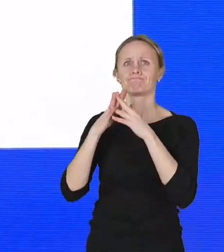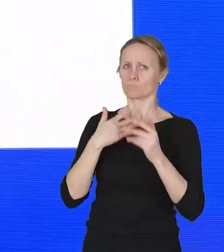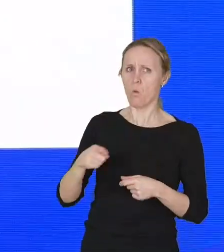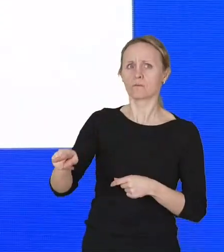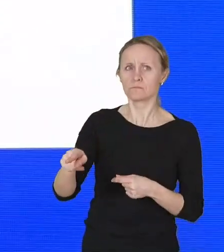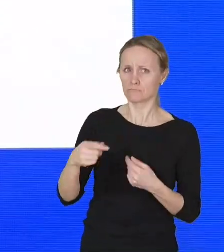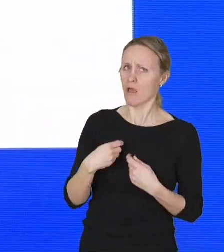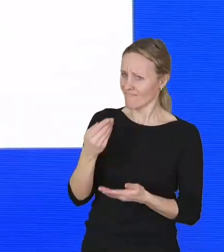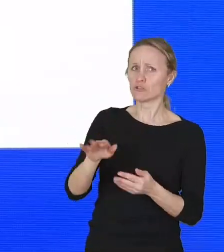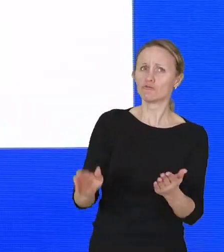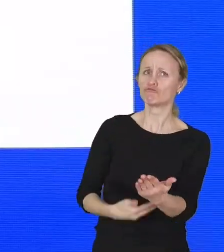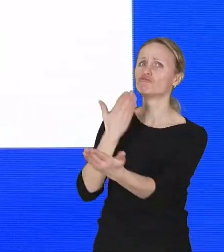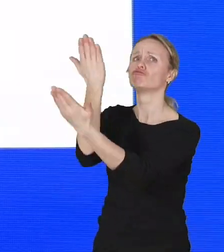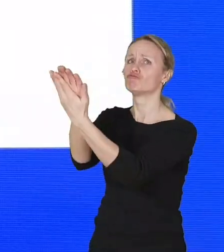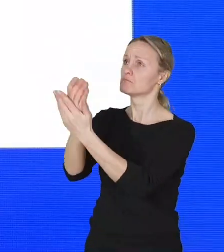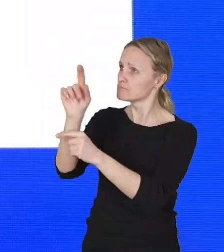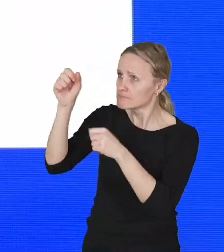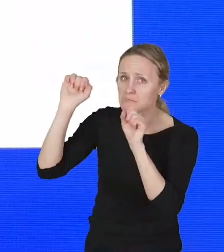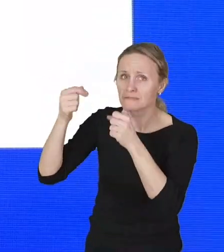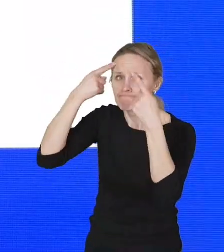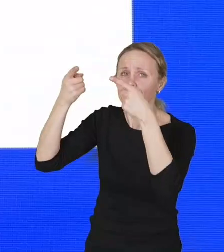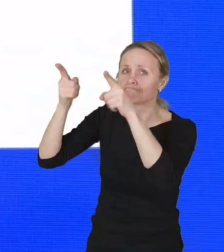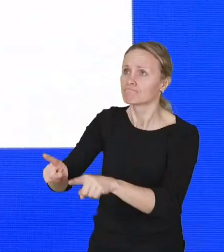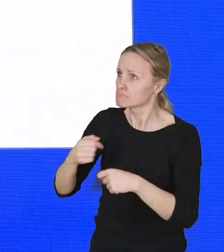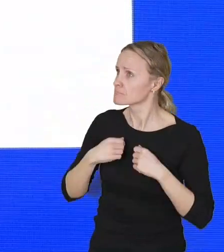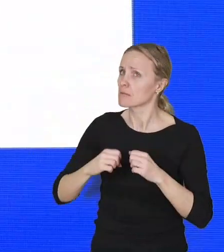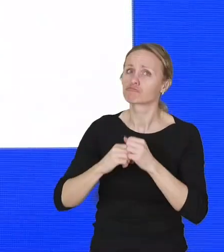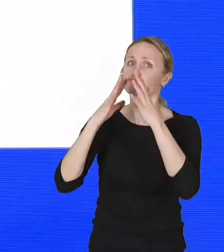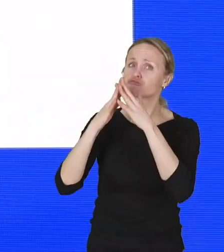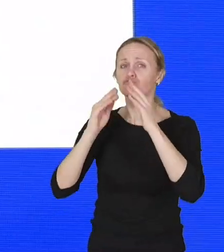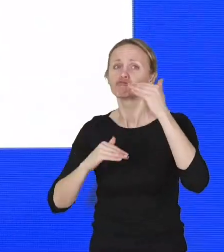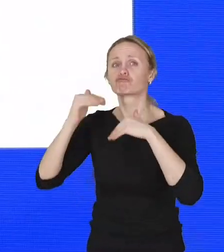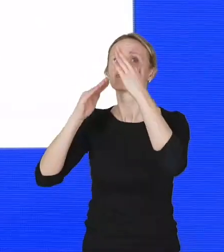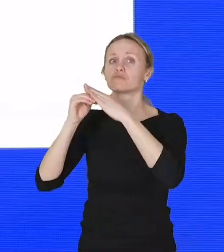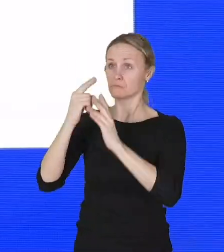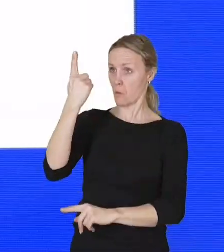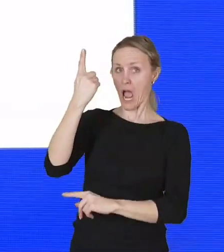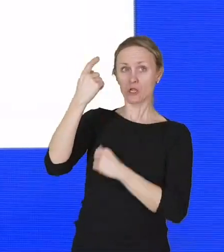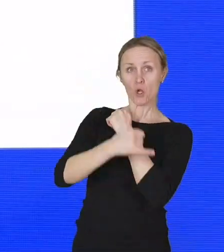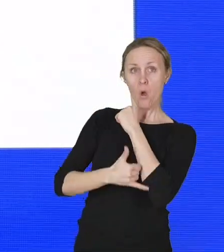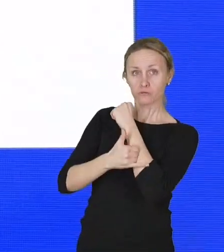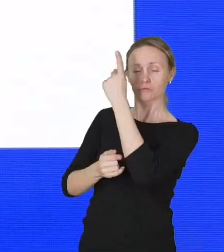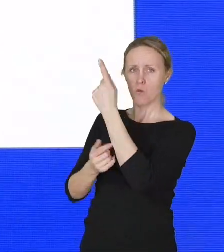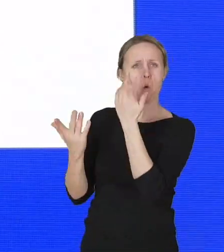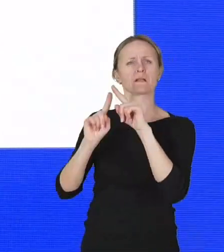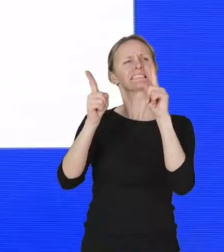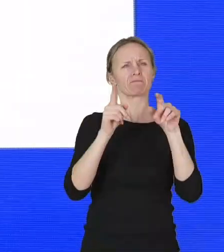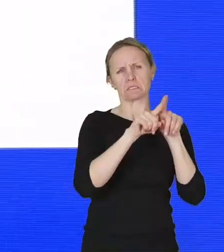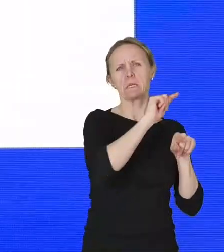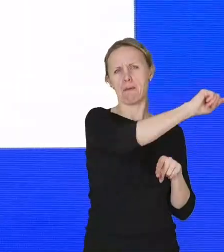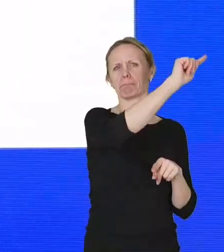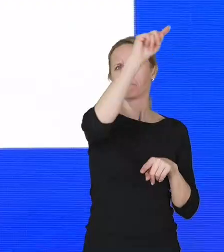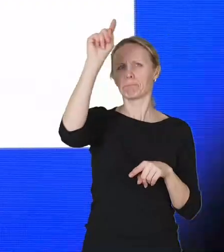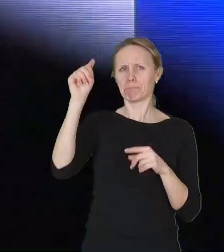have vast differences how fast you get a decision. In some regions it takes a year, and there, of course,